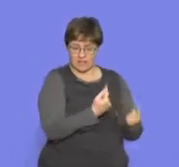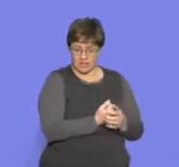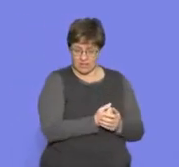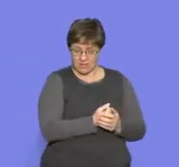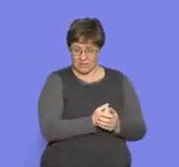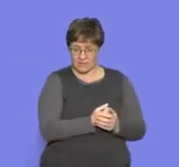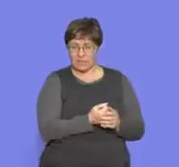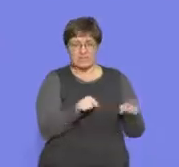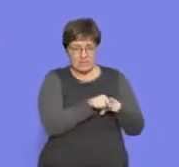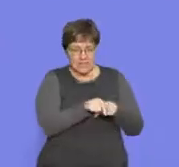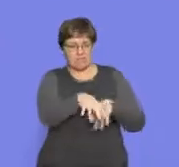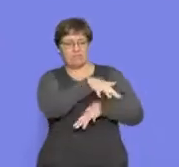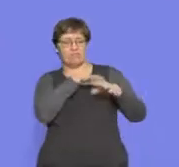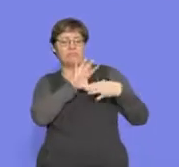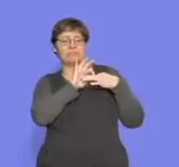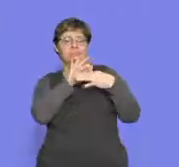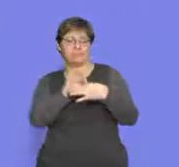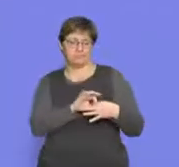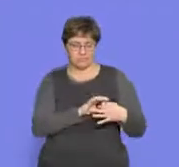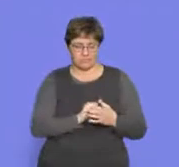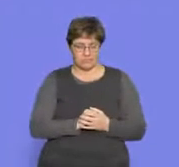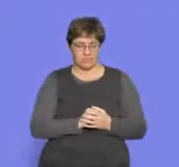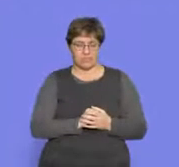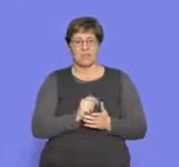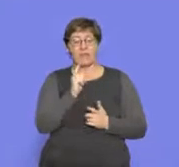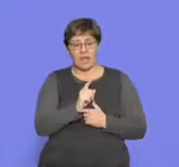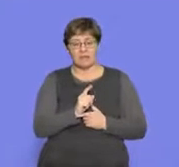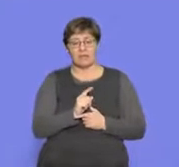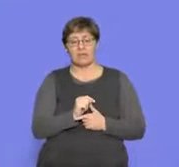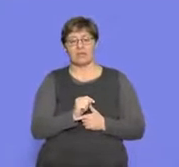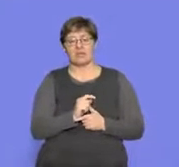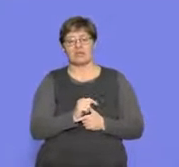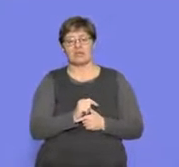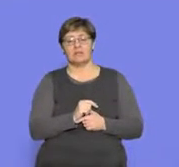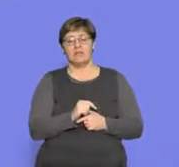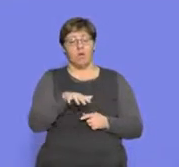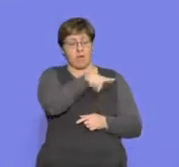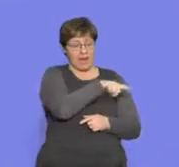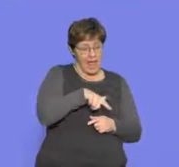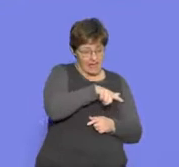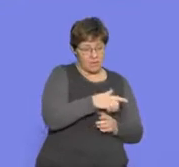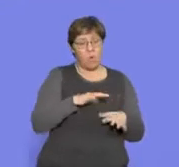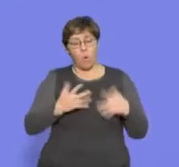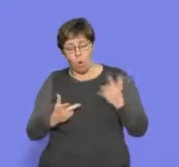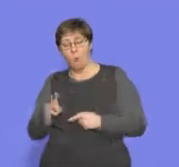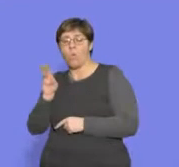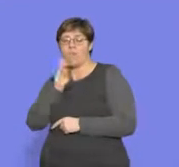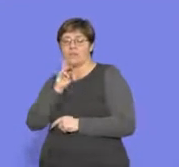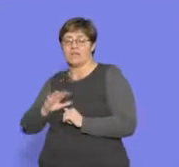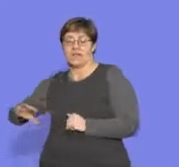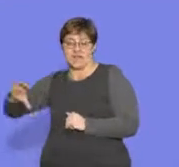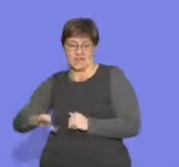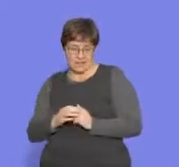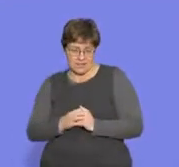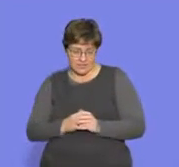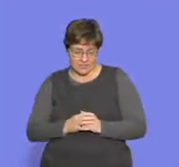each other and their environment. Biomes can either be terrestrial, which are the ones found on land, or